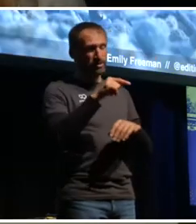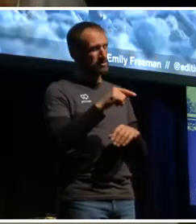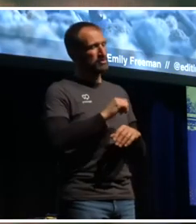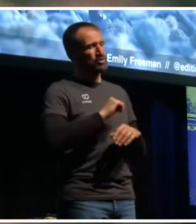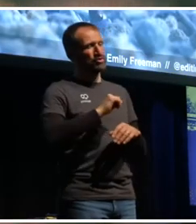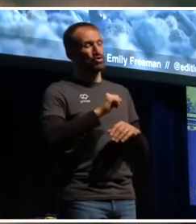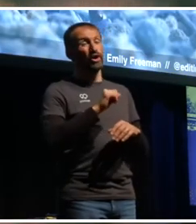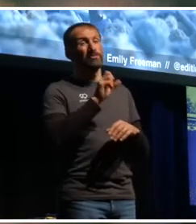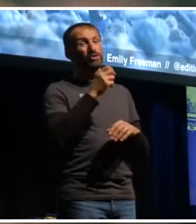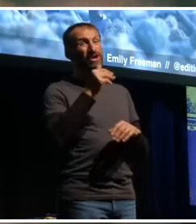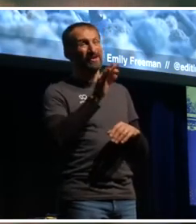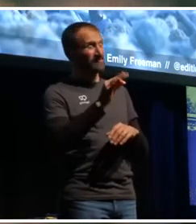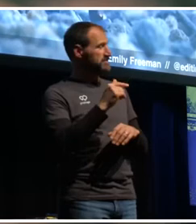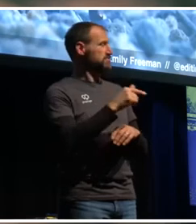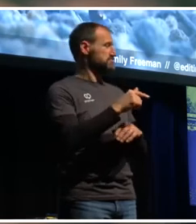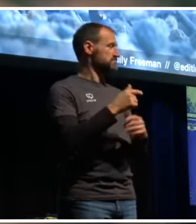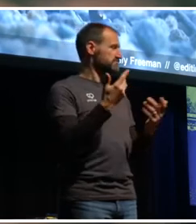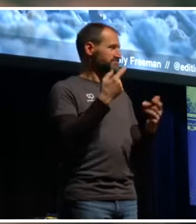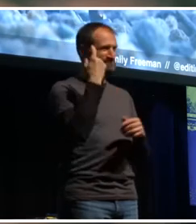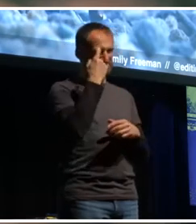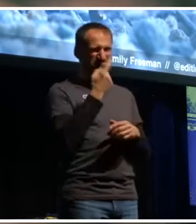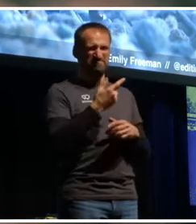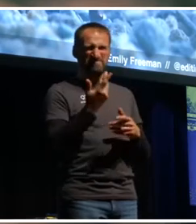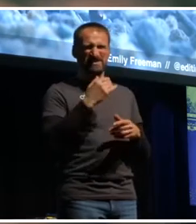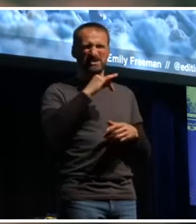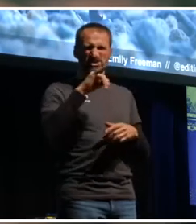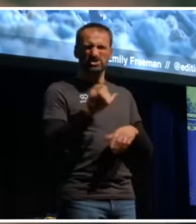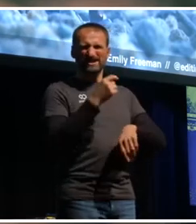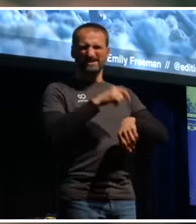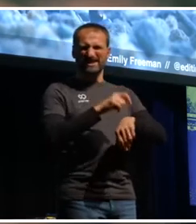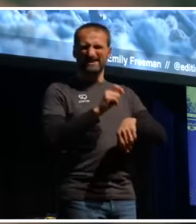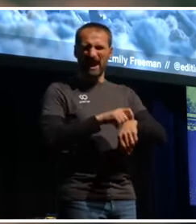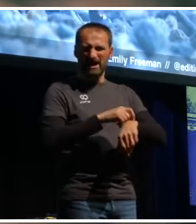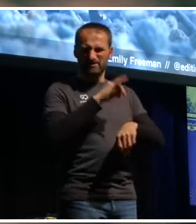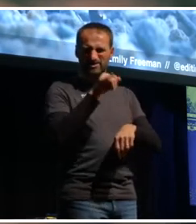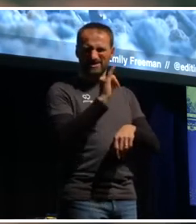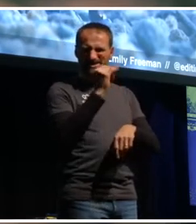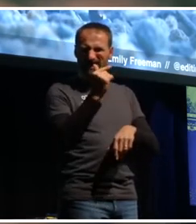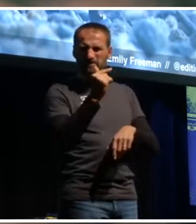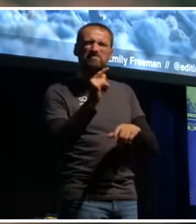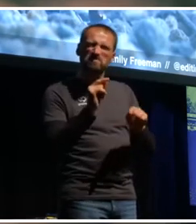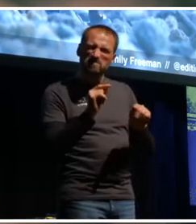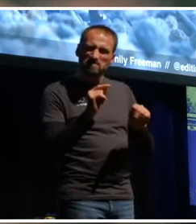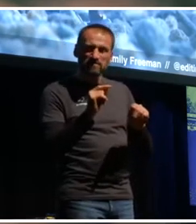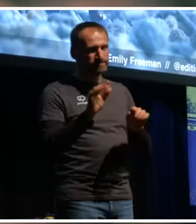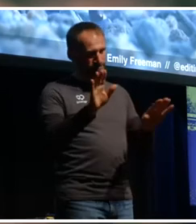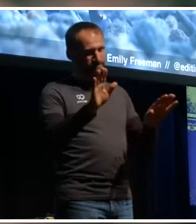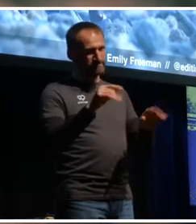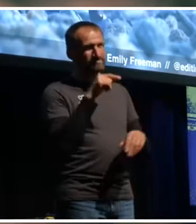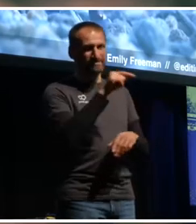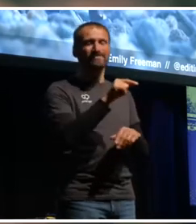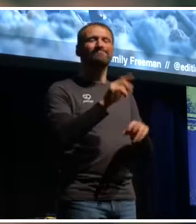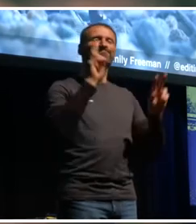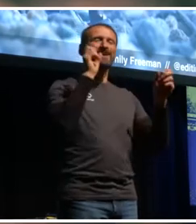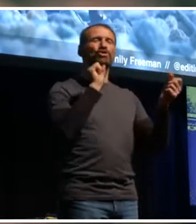And if you were like, what the heck is just-in-time? Don't worry, I had to look it up too. Just-in-time is sometimes referred to as a dynamic